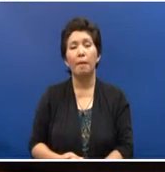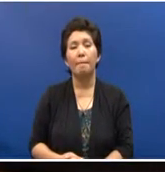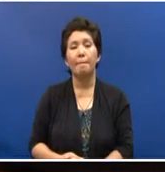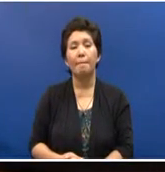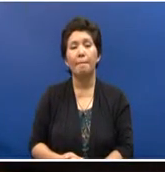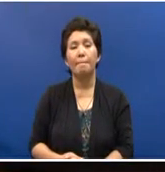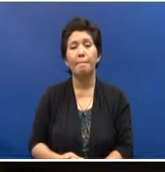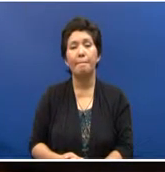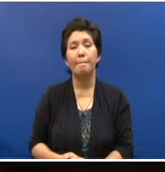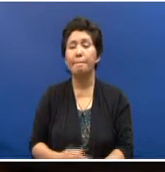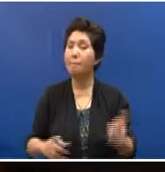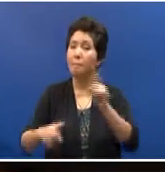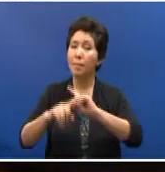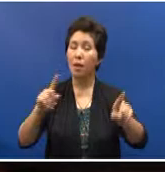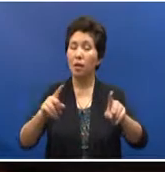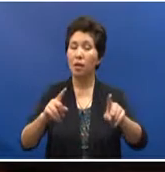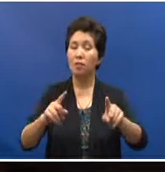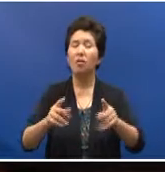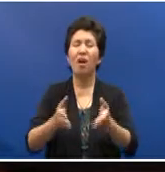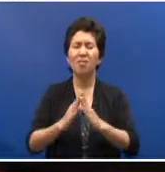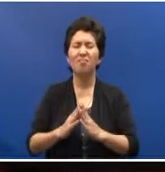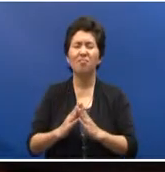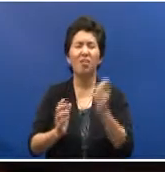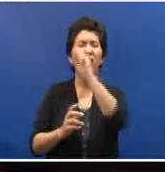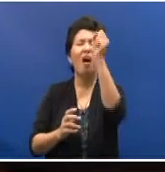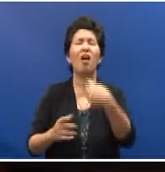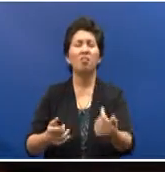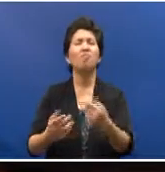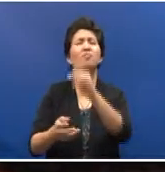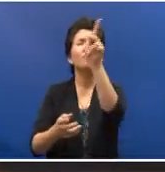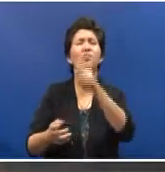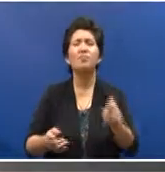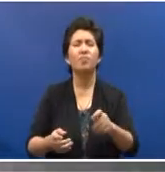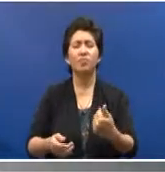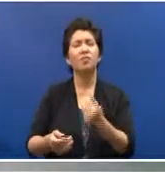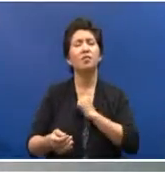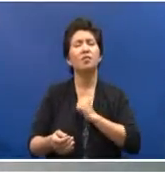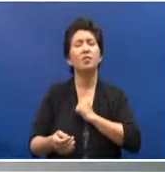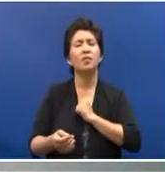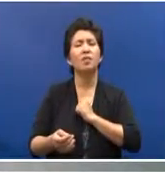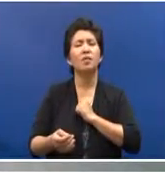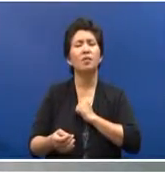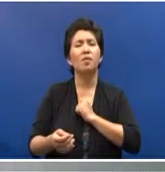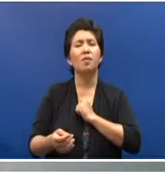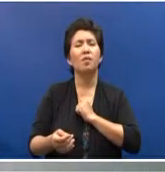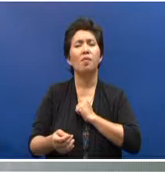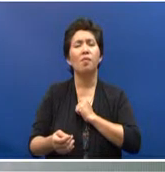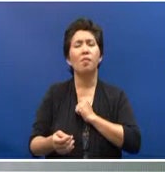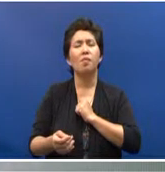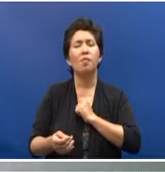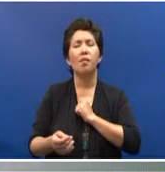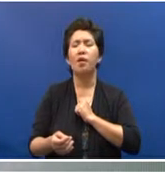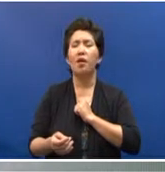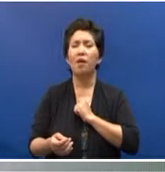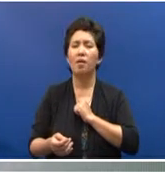Okay, but you try to ask yourself, based on the assumptions made by the economists just now,